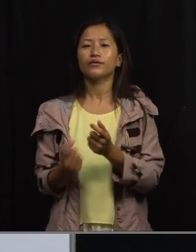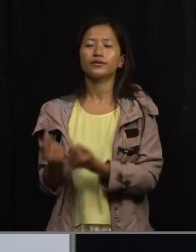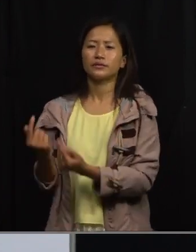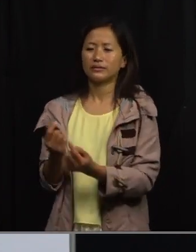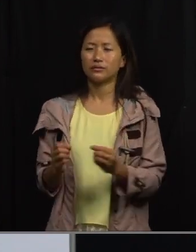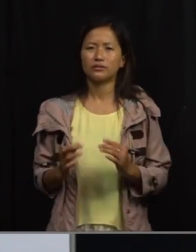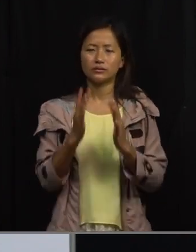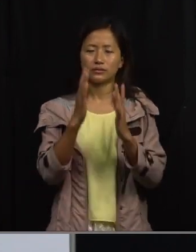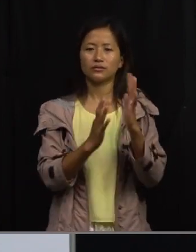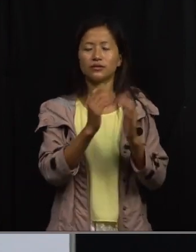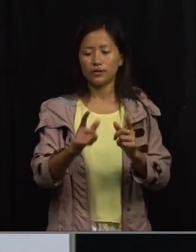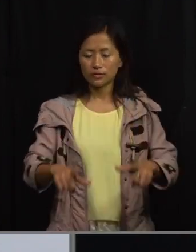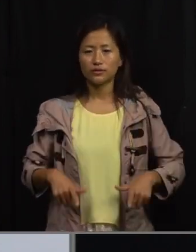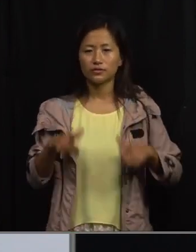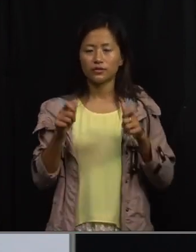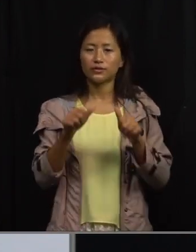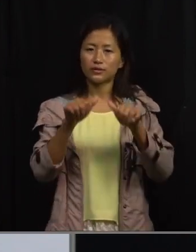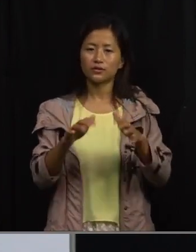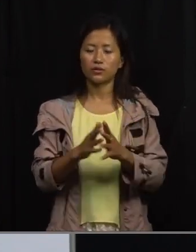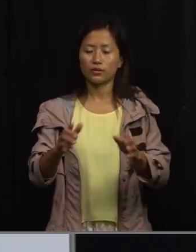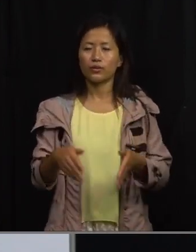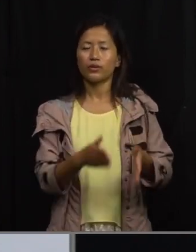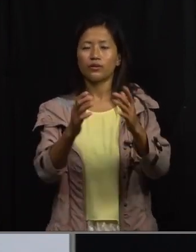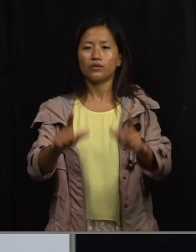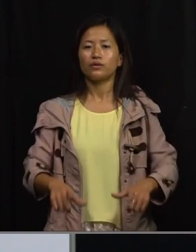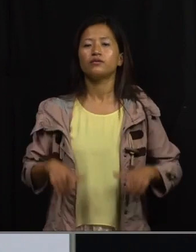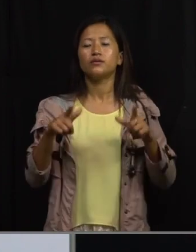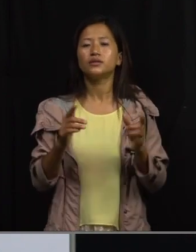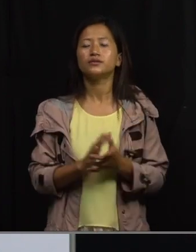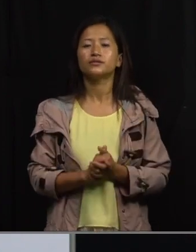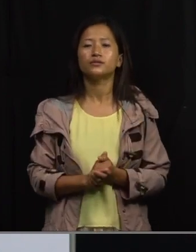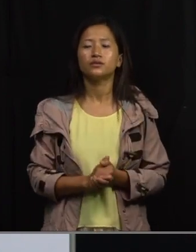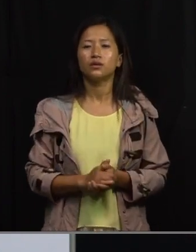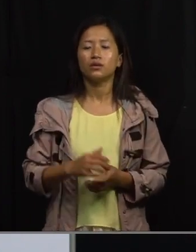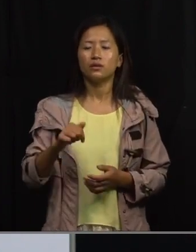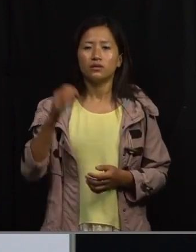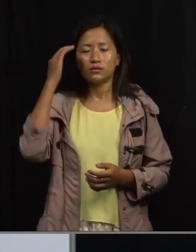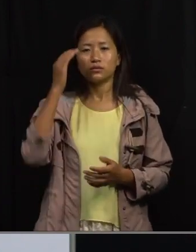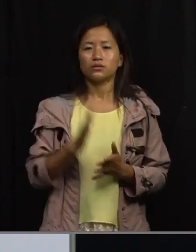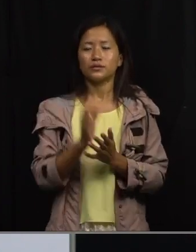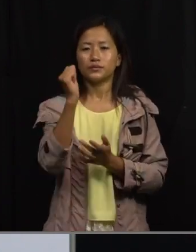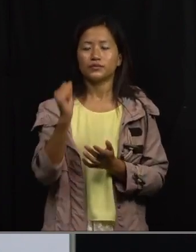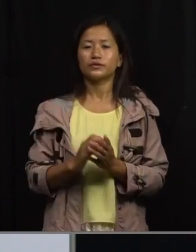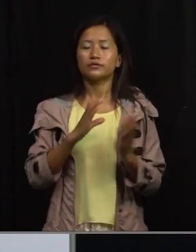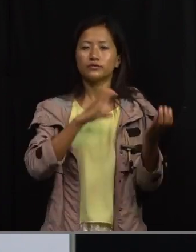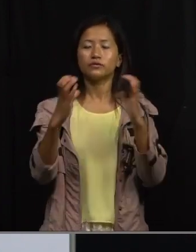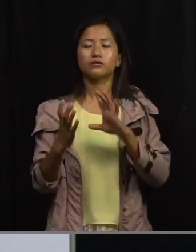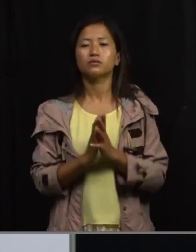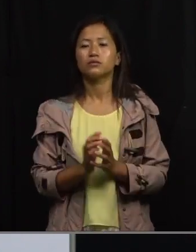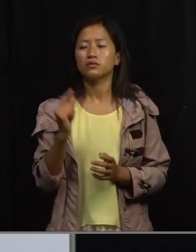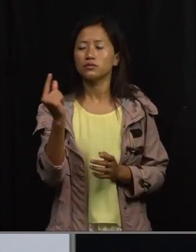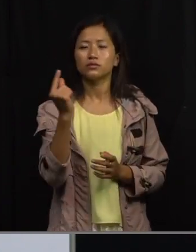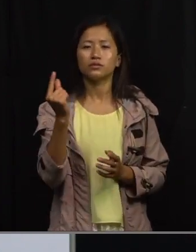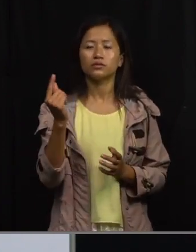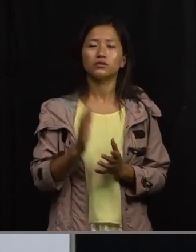more people, they began to lead a settled way of life. And also the changes in the